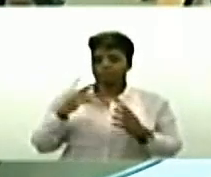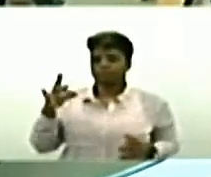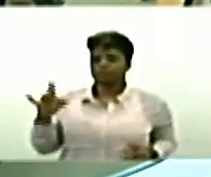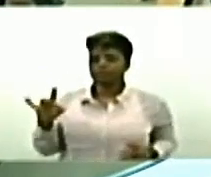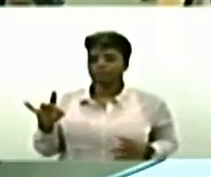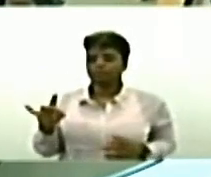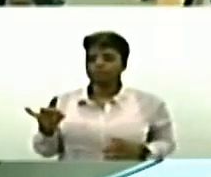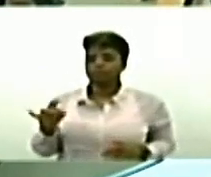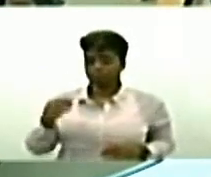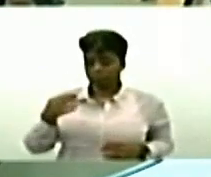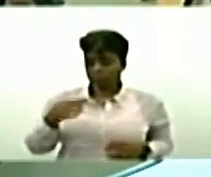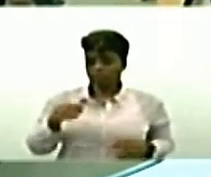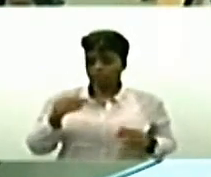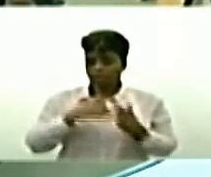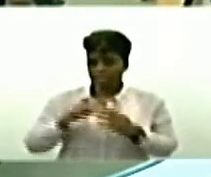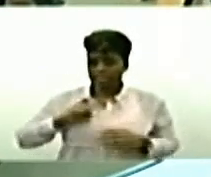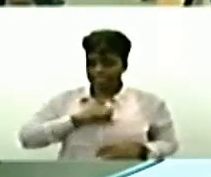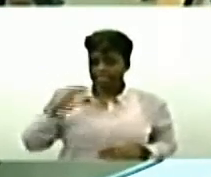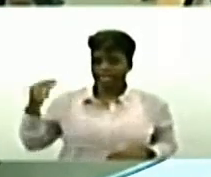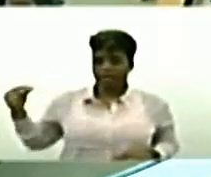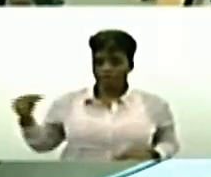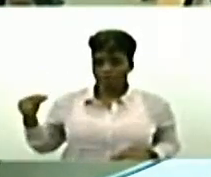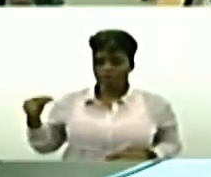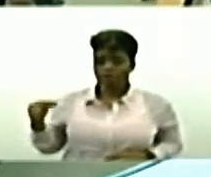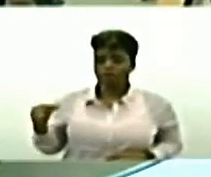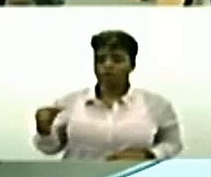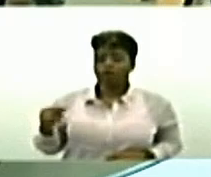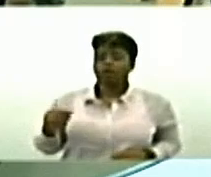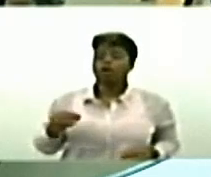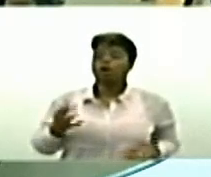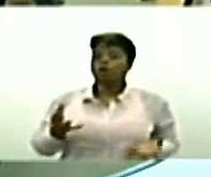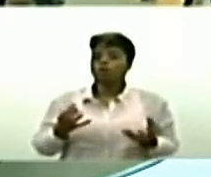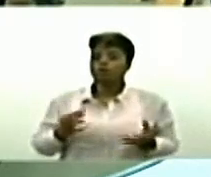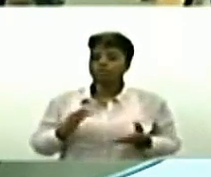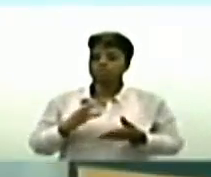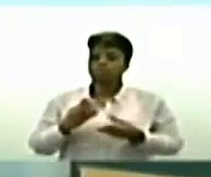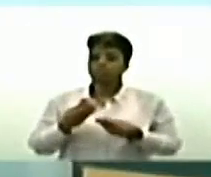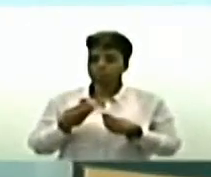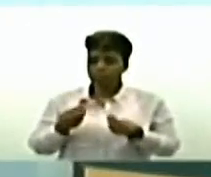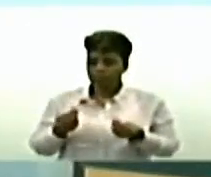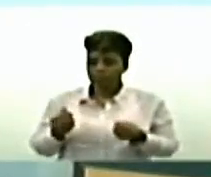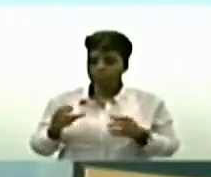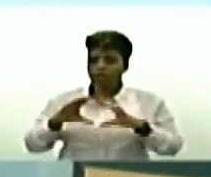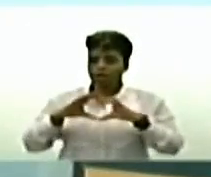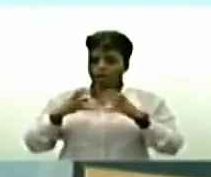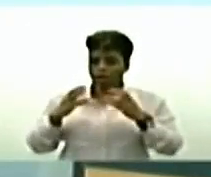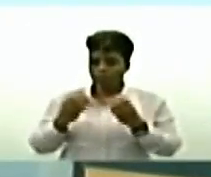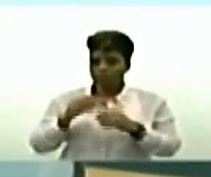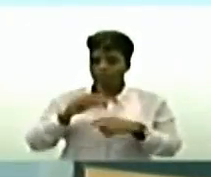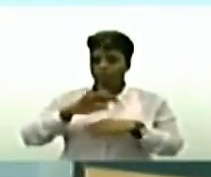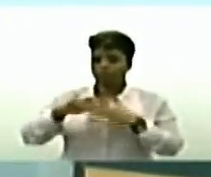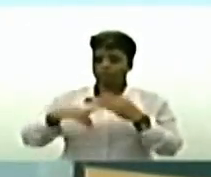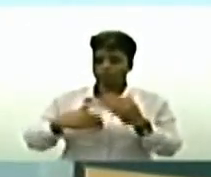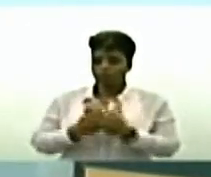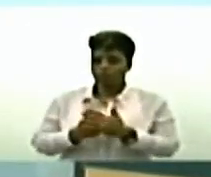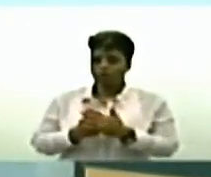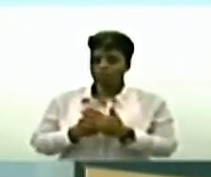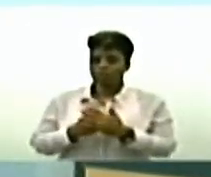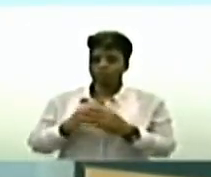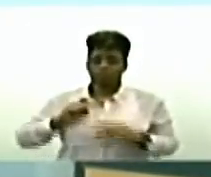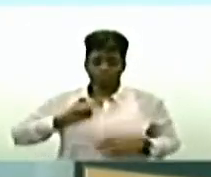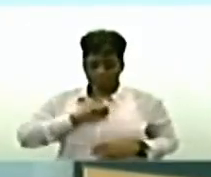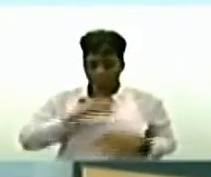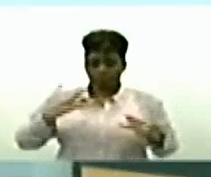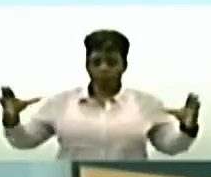Senator Garvey. Mr. President, I beg to move that the Senate resolve itself into a committee of the whole Senate so that we can consider